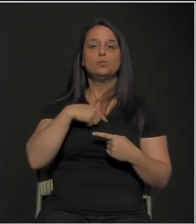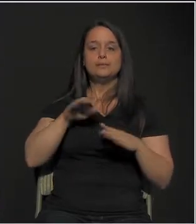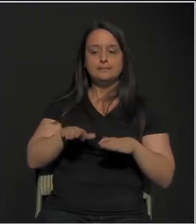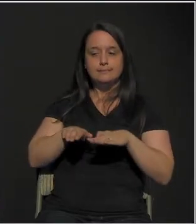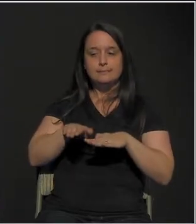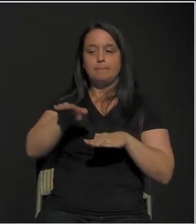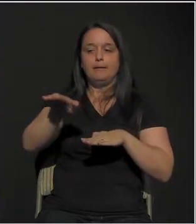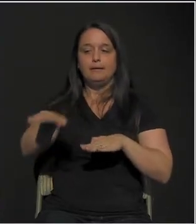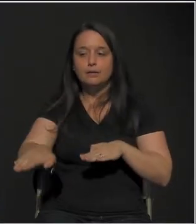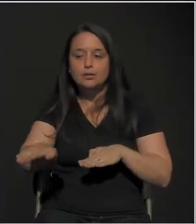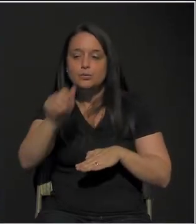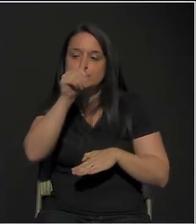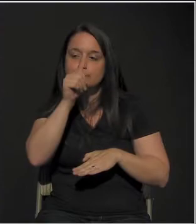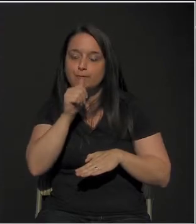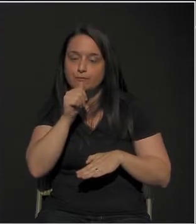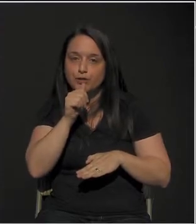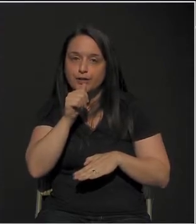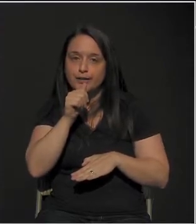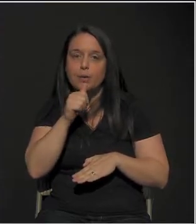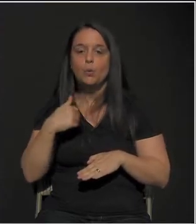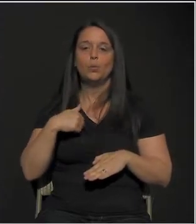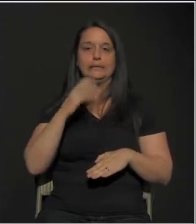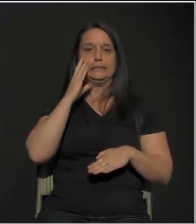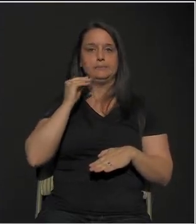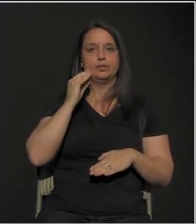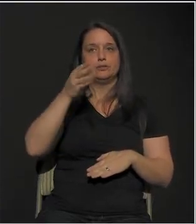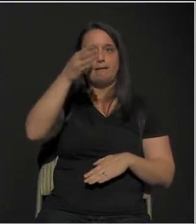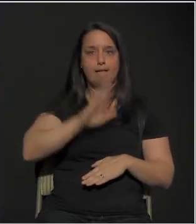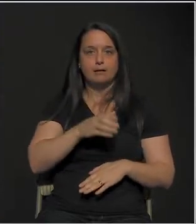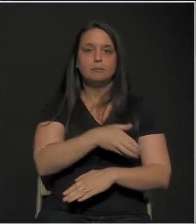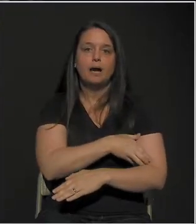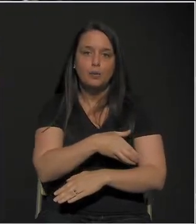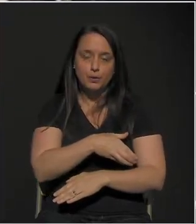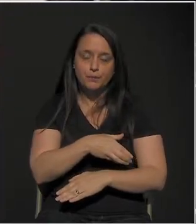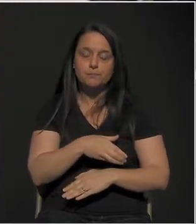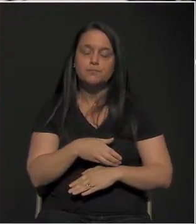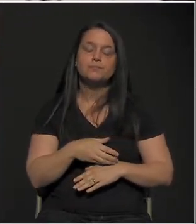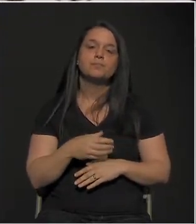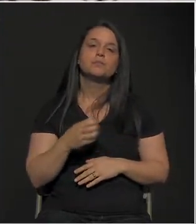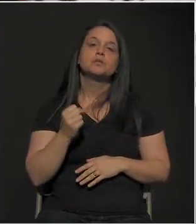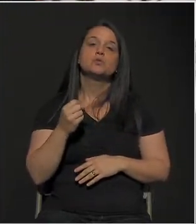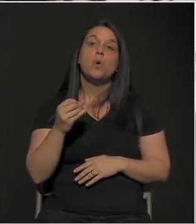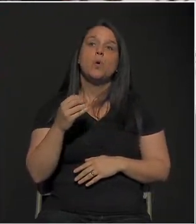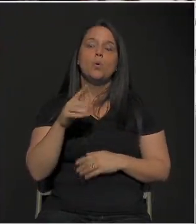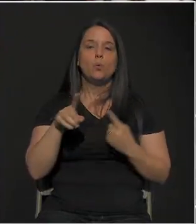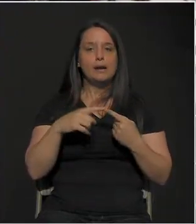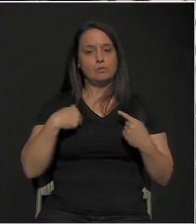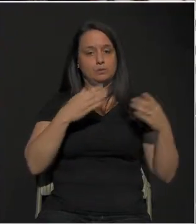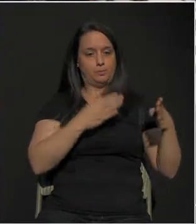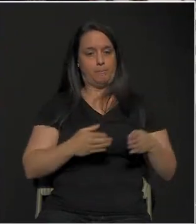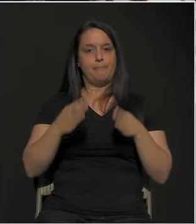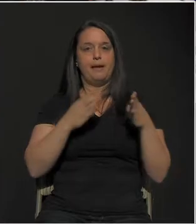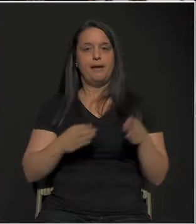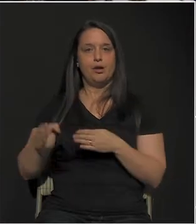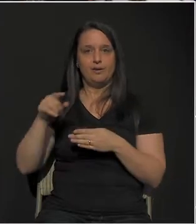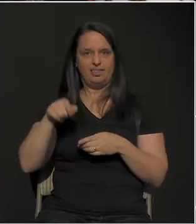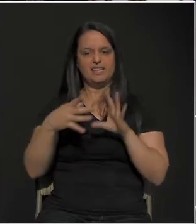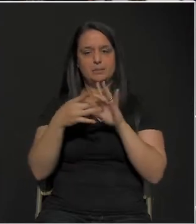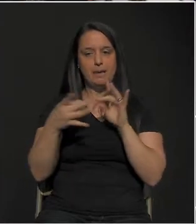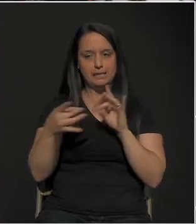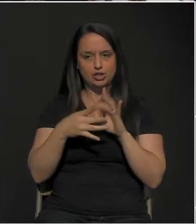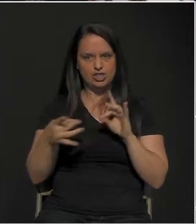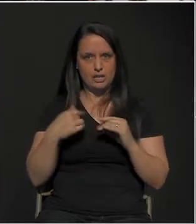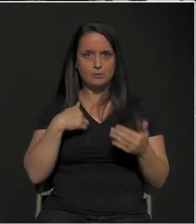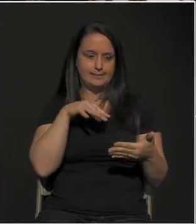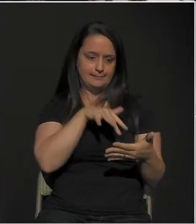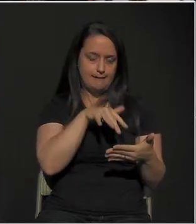suffering, we experience the power of God. And so when I was preparing this message, I was studying this and I just